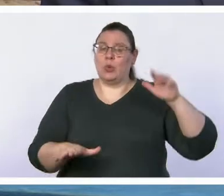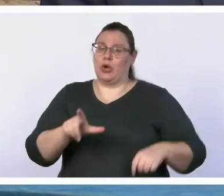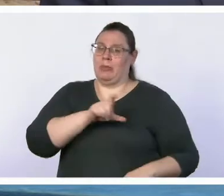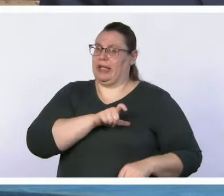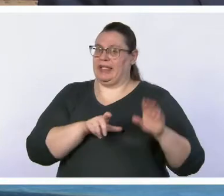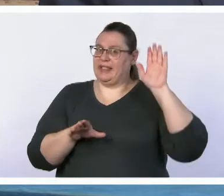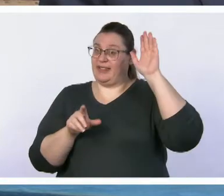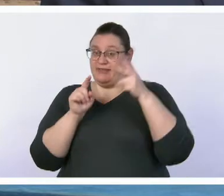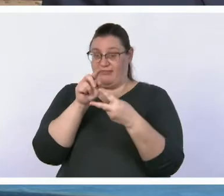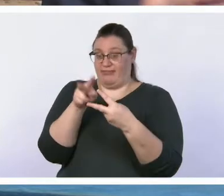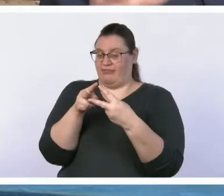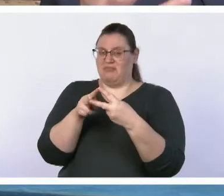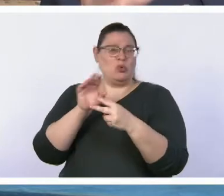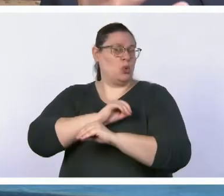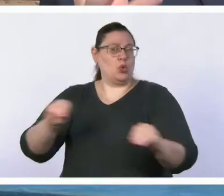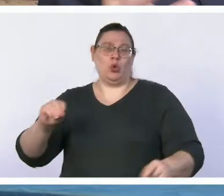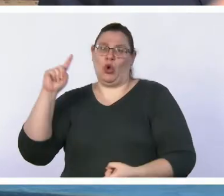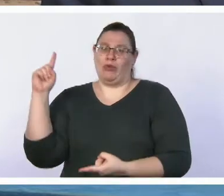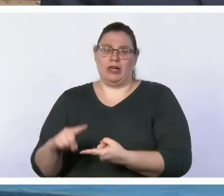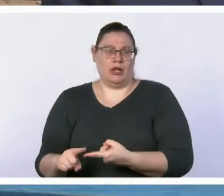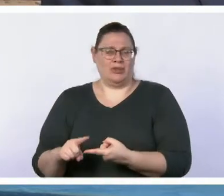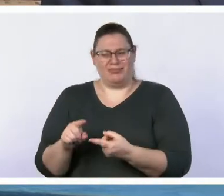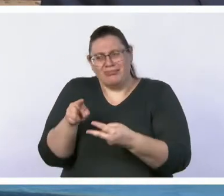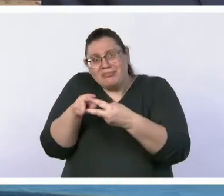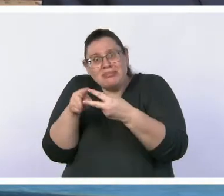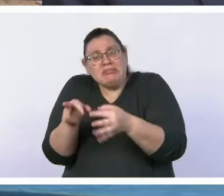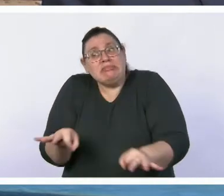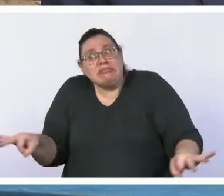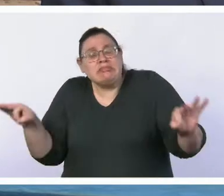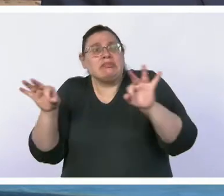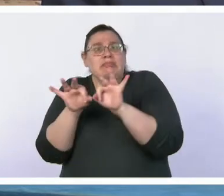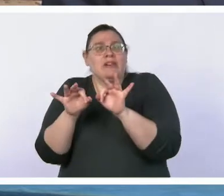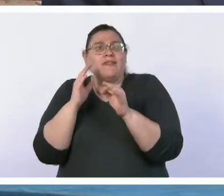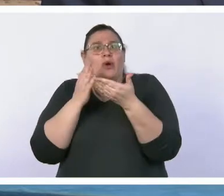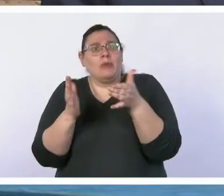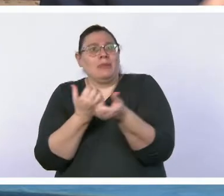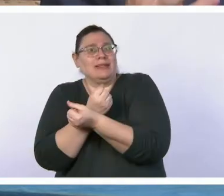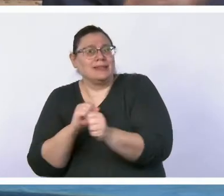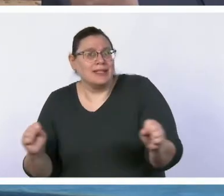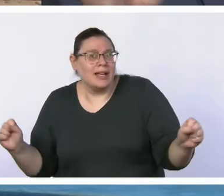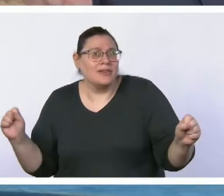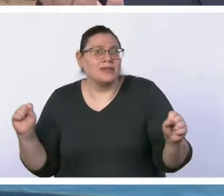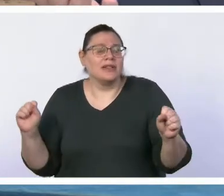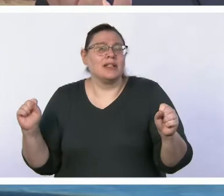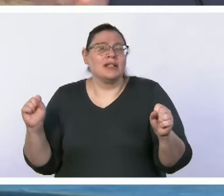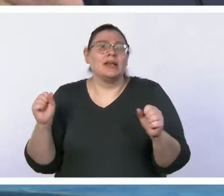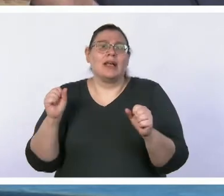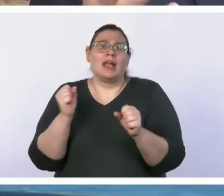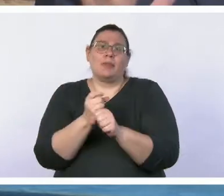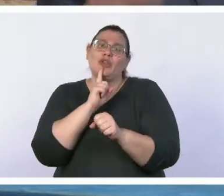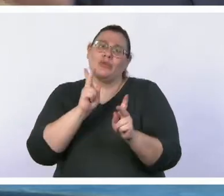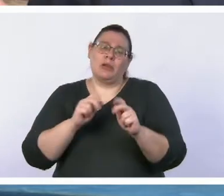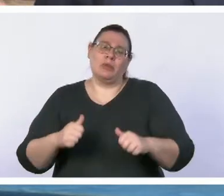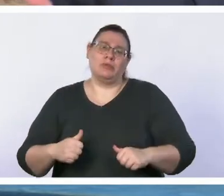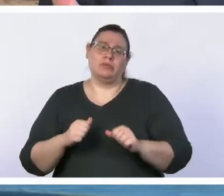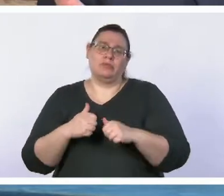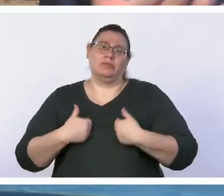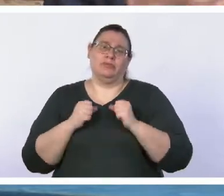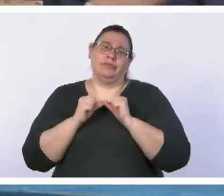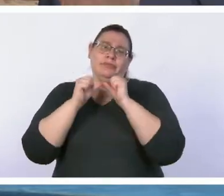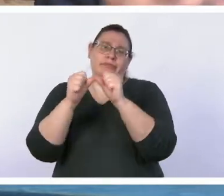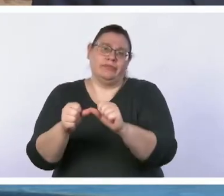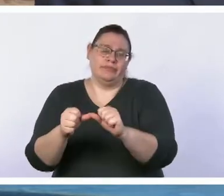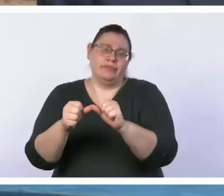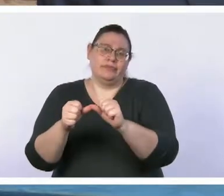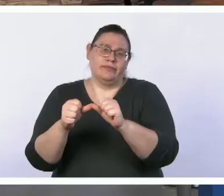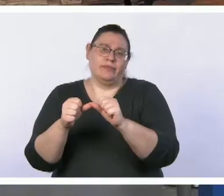officers, because that is so essential to the public's safety and to keeping people alive, ambulance response